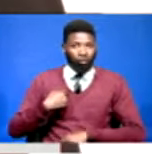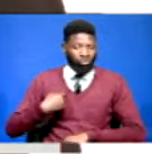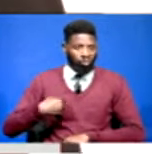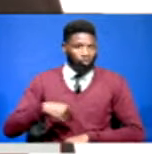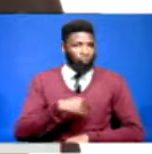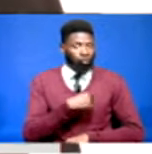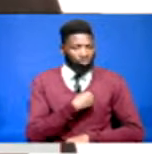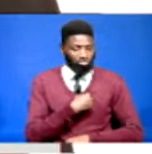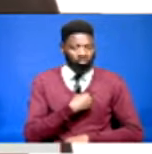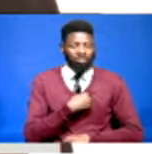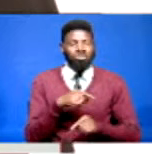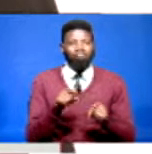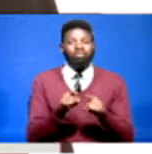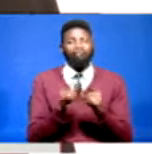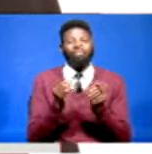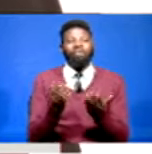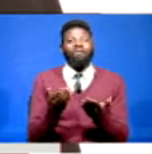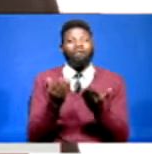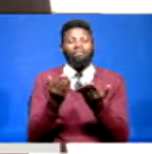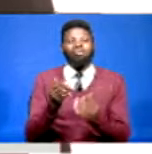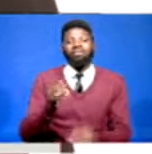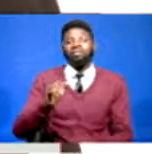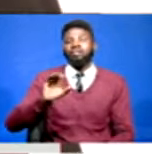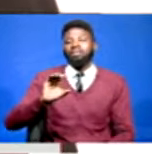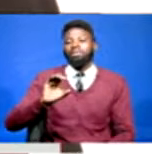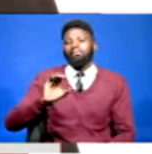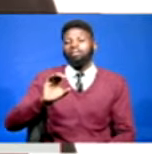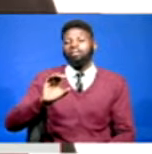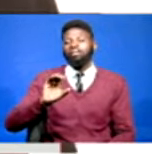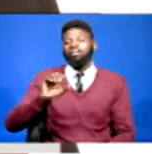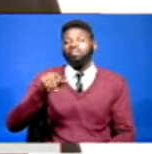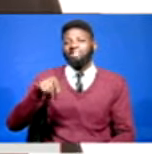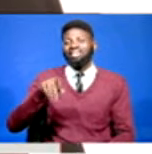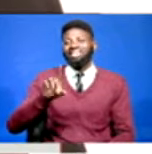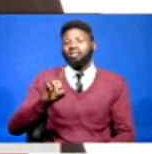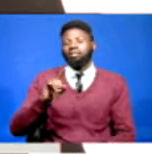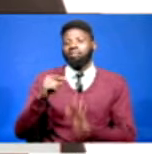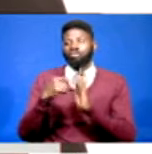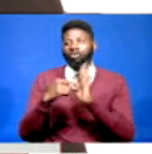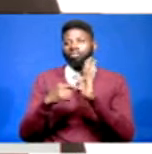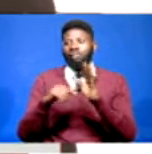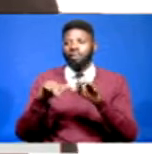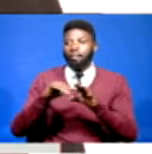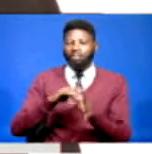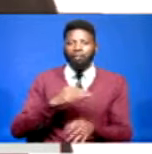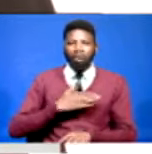we offer CPD points for our members who are also registered with EBK.